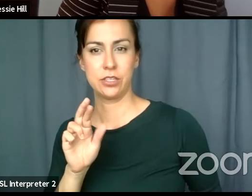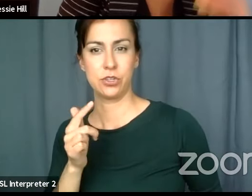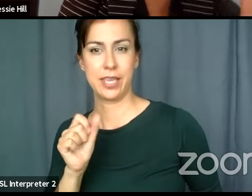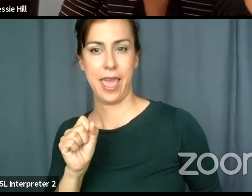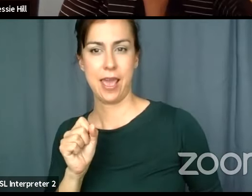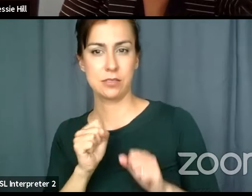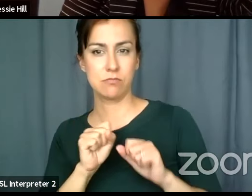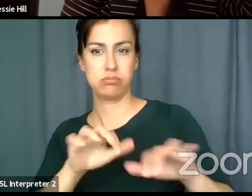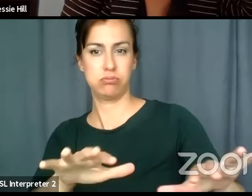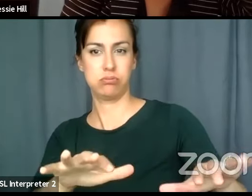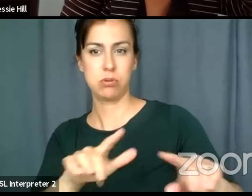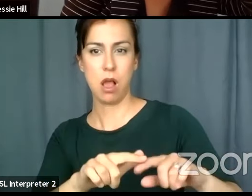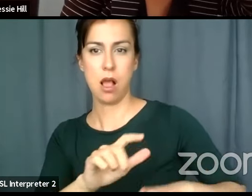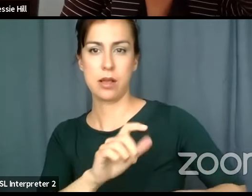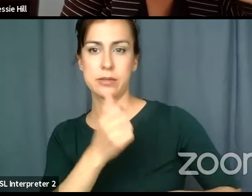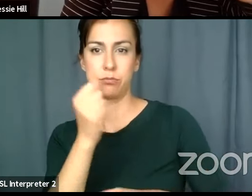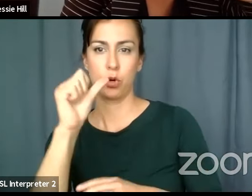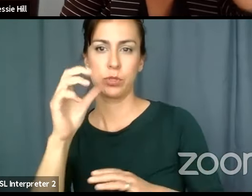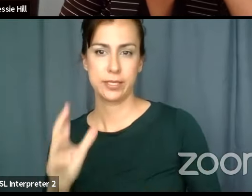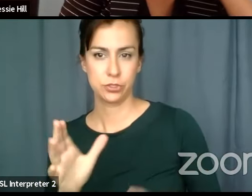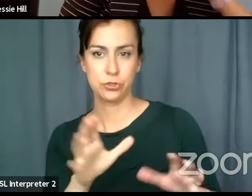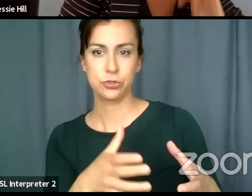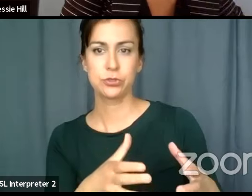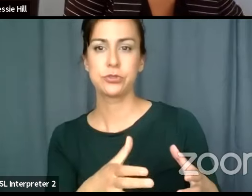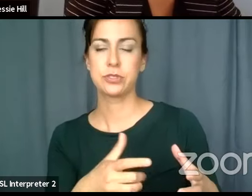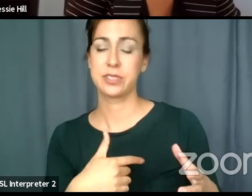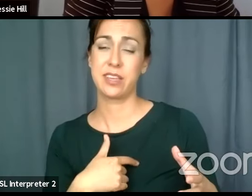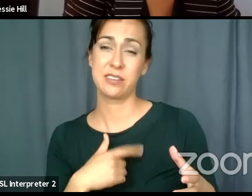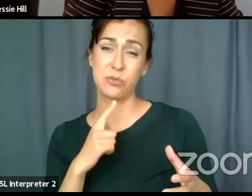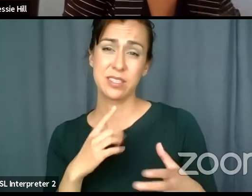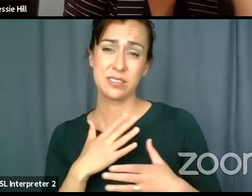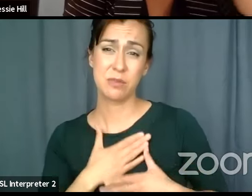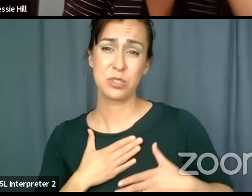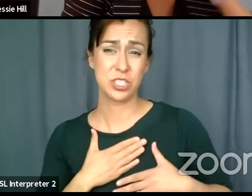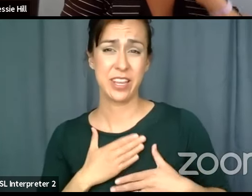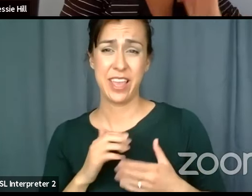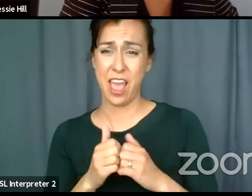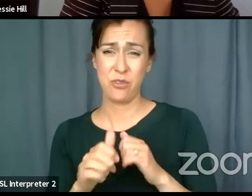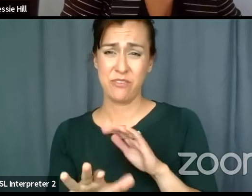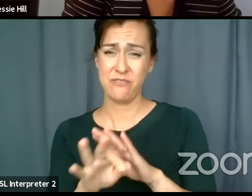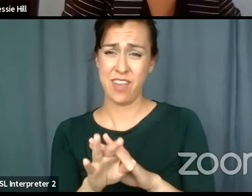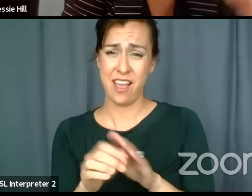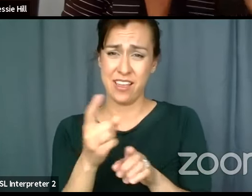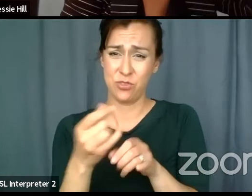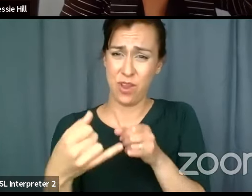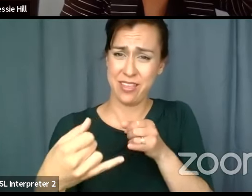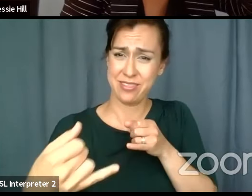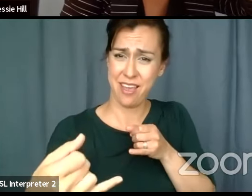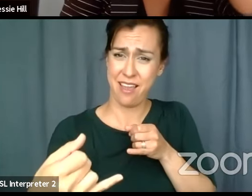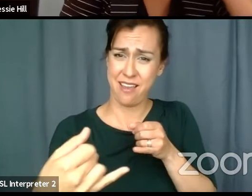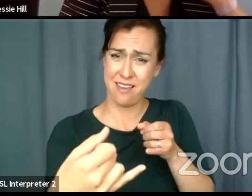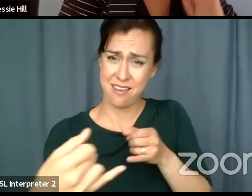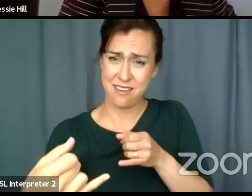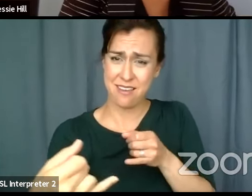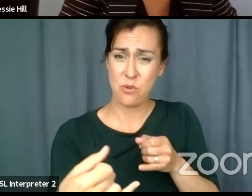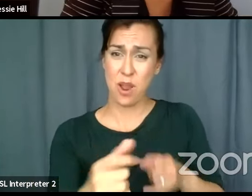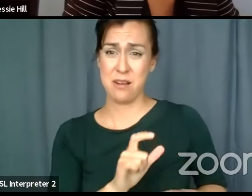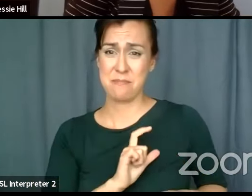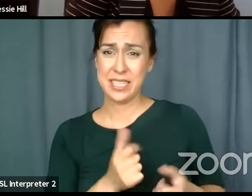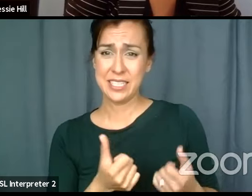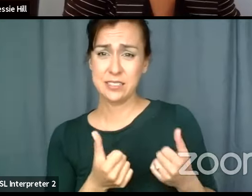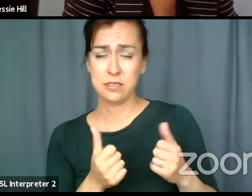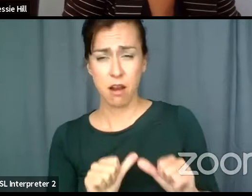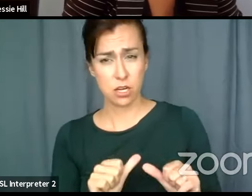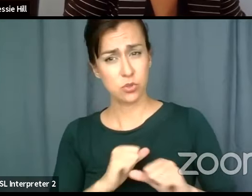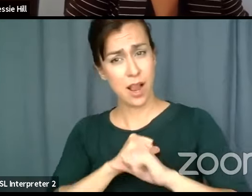the importance of appreciating the line that has to be drawn here, where the police are trying to protect property